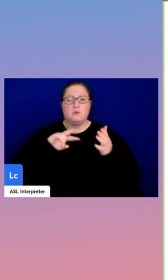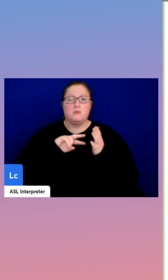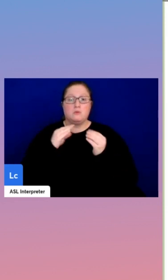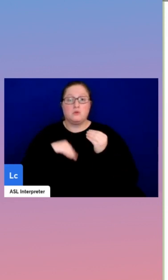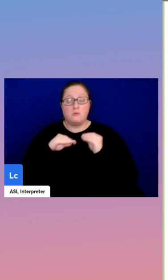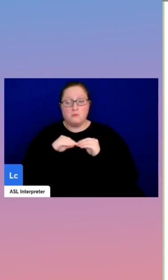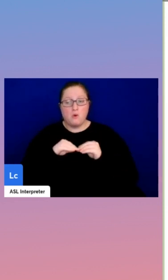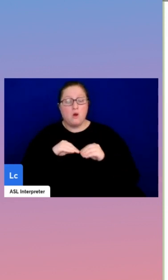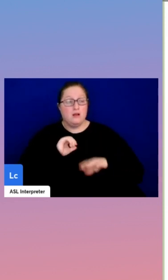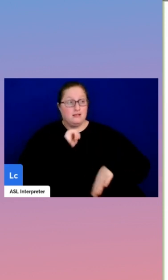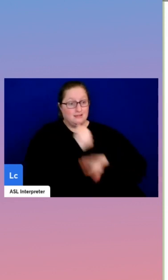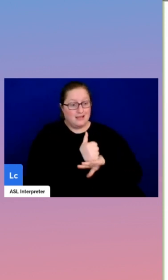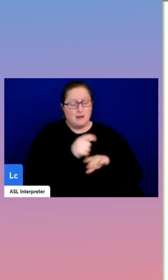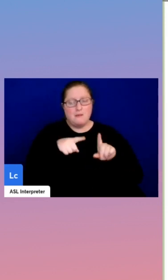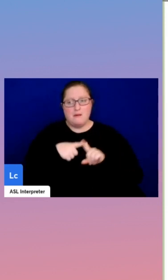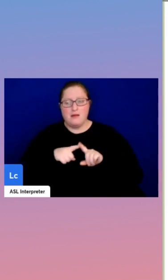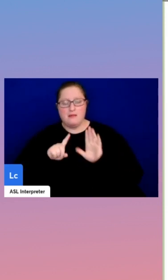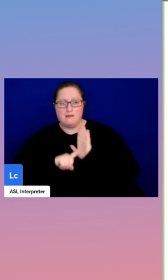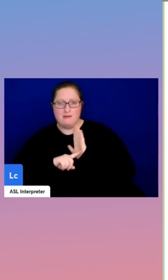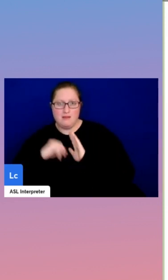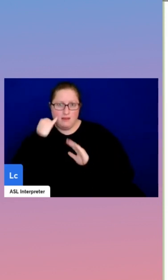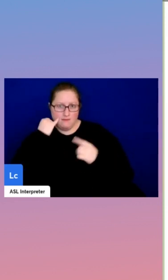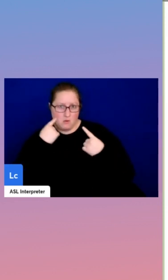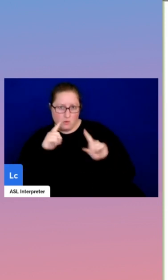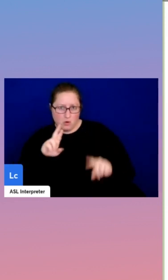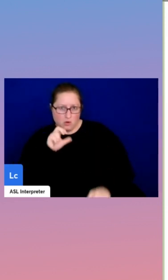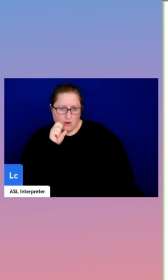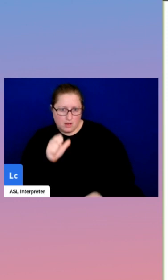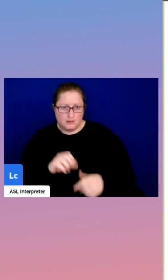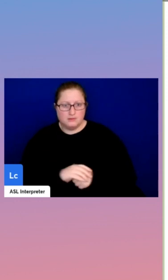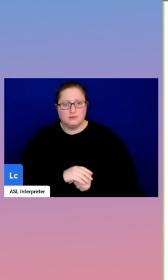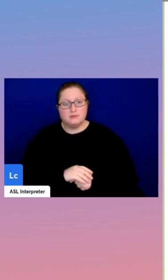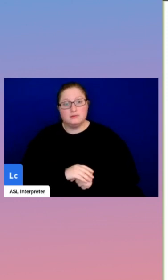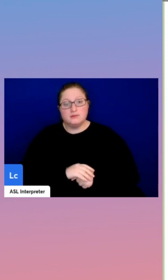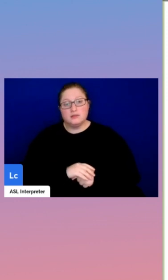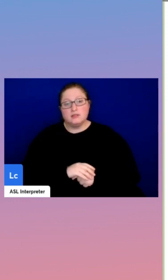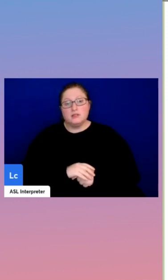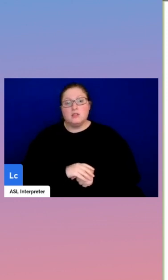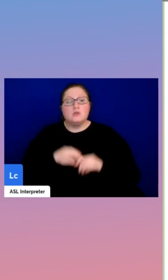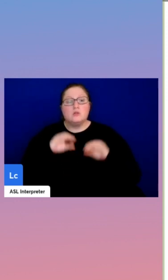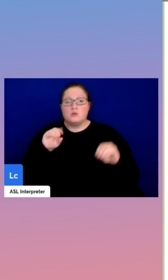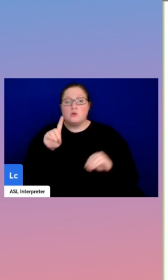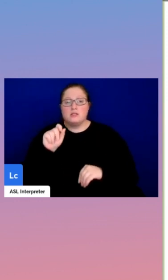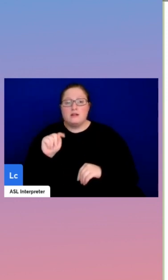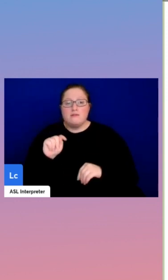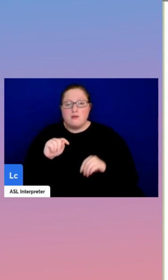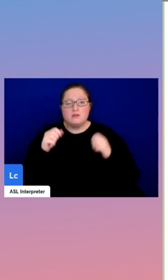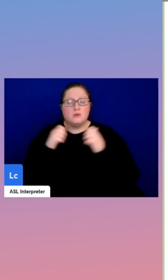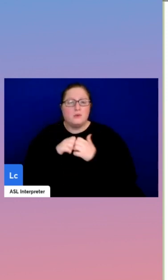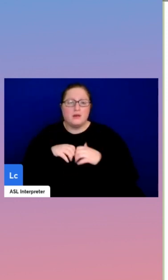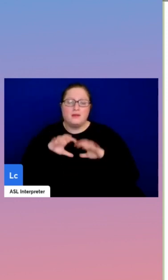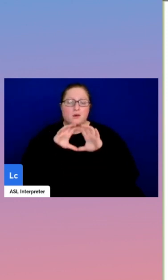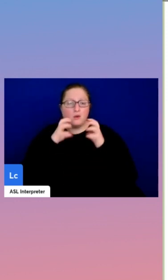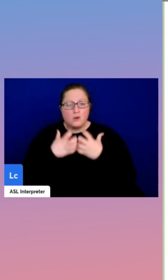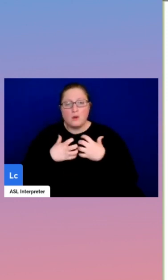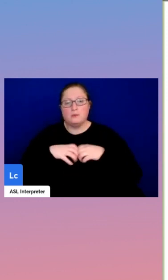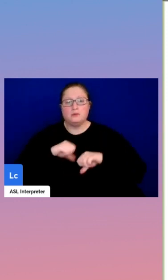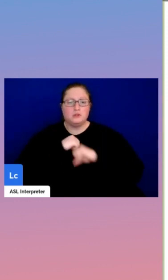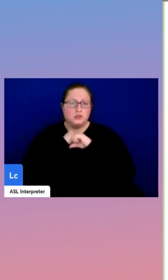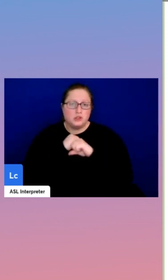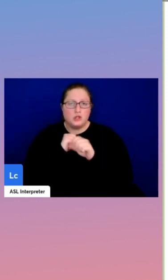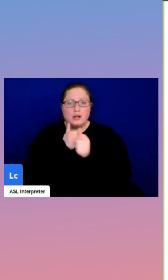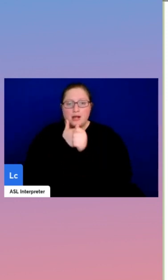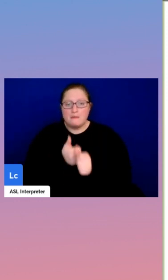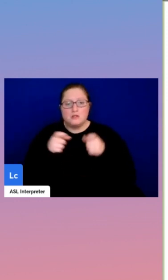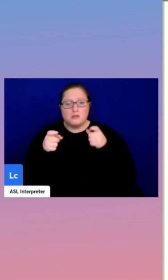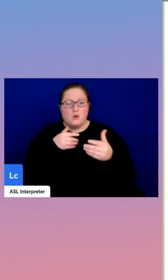the OS is vulnerable or not. So let's sum this up. Basically, there is no default inheritance of global security and compliance controls. Whatever your security department